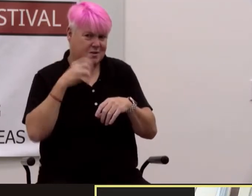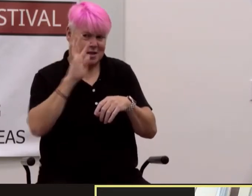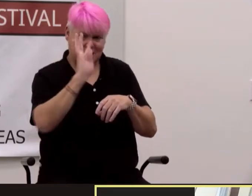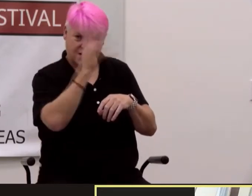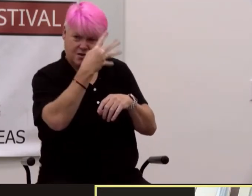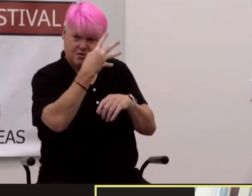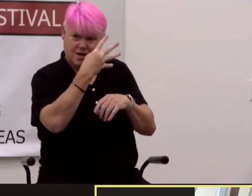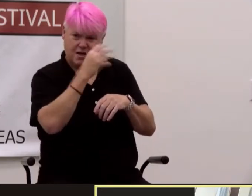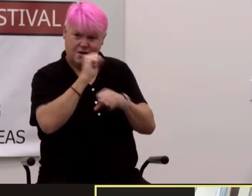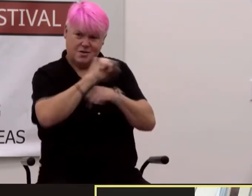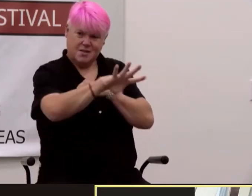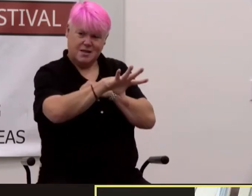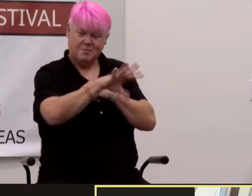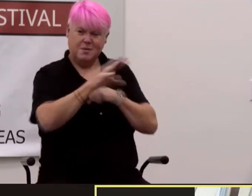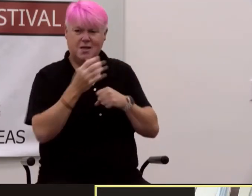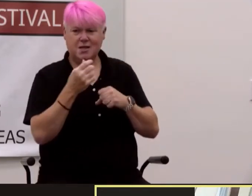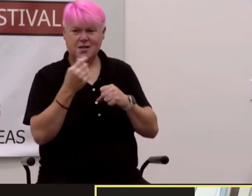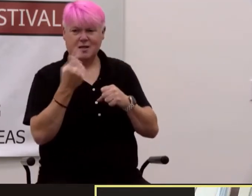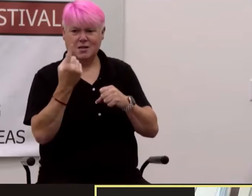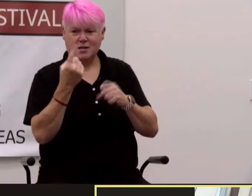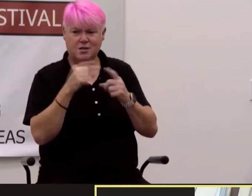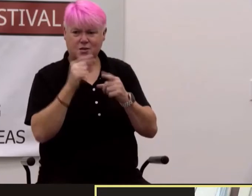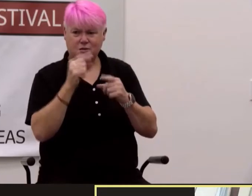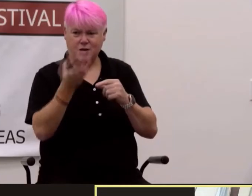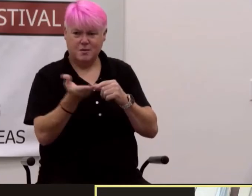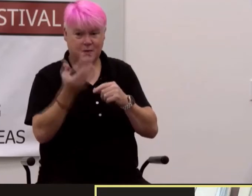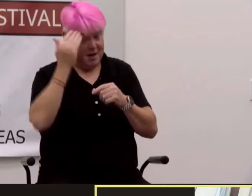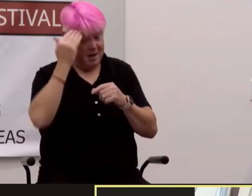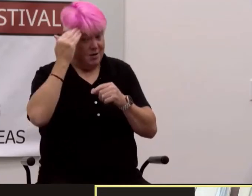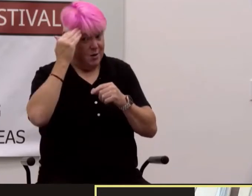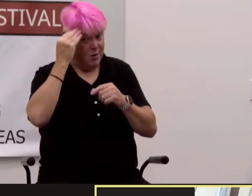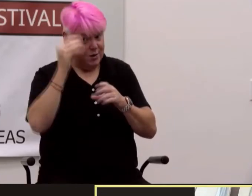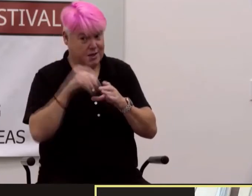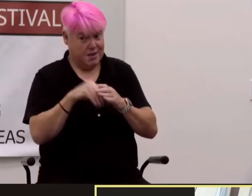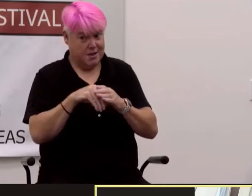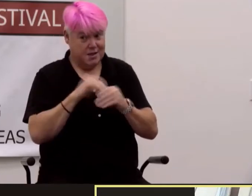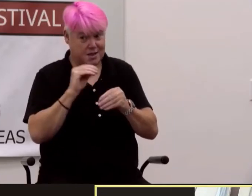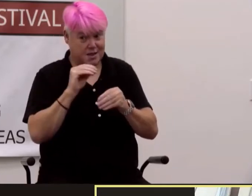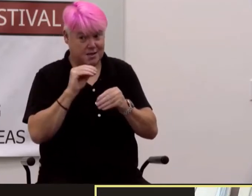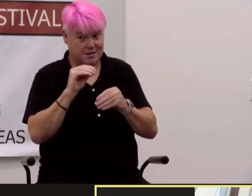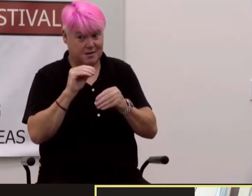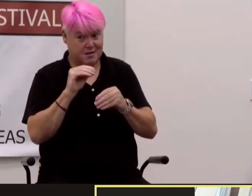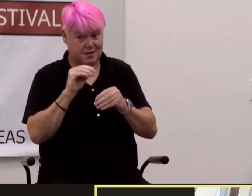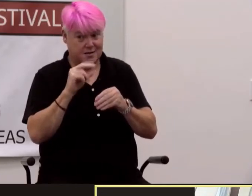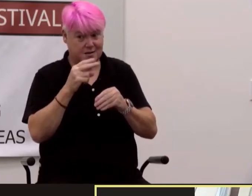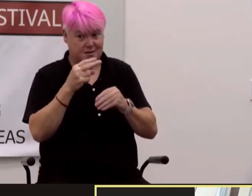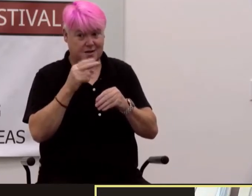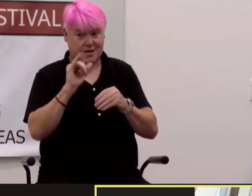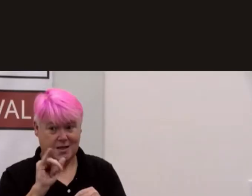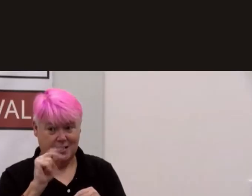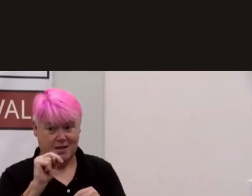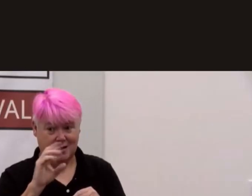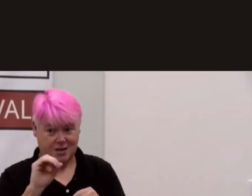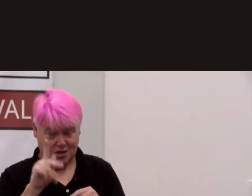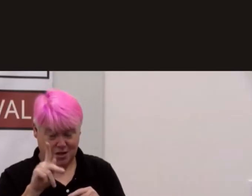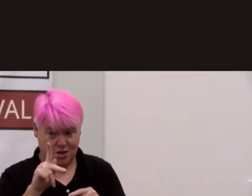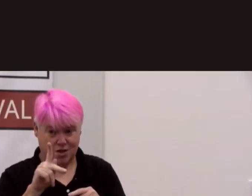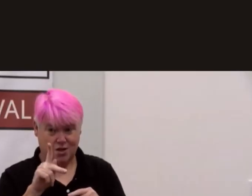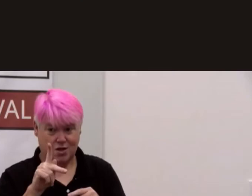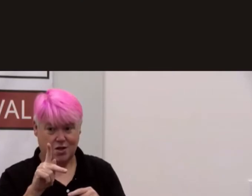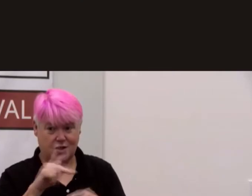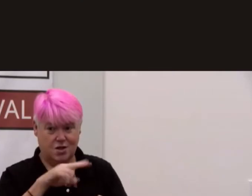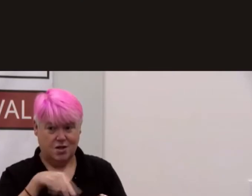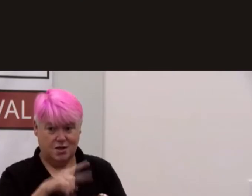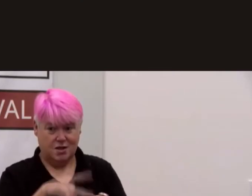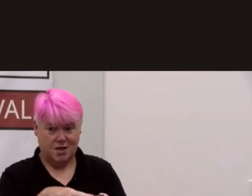him, and I've never seen him since. I know he's still out on the Enoch Nation. I've never seen him since.